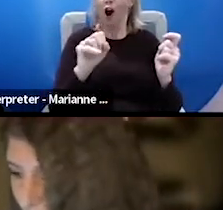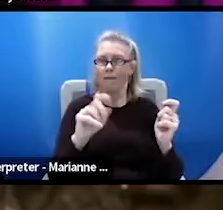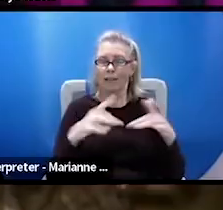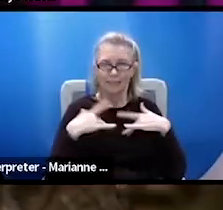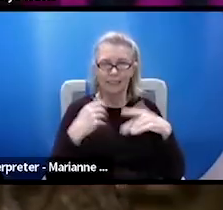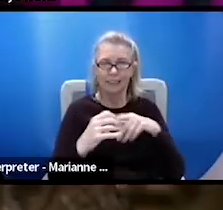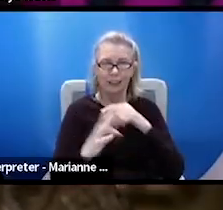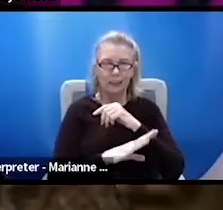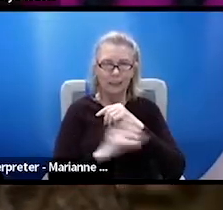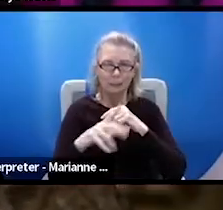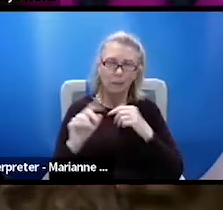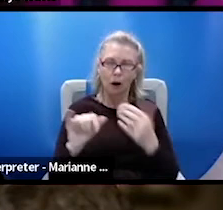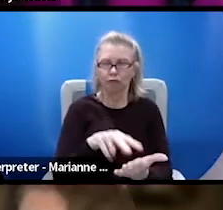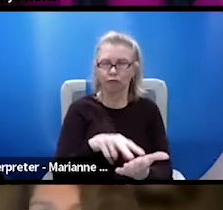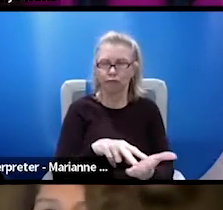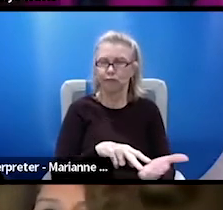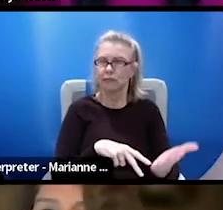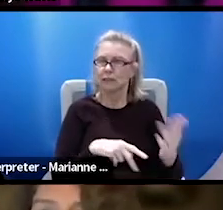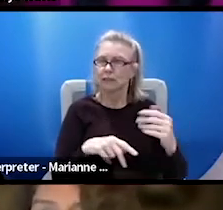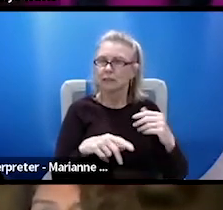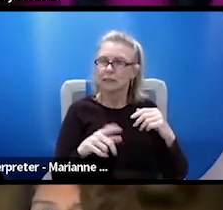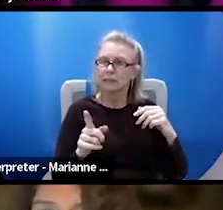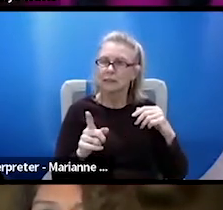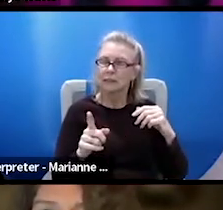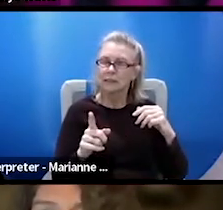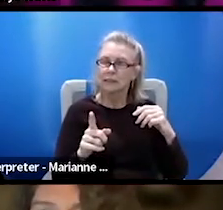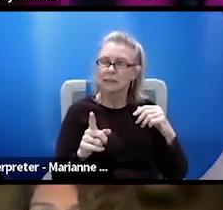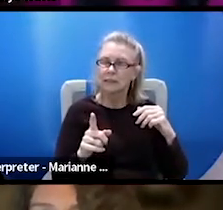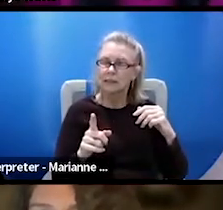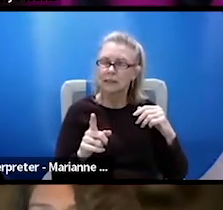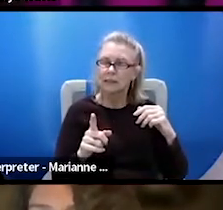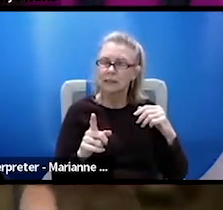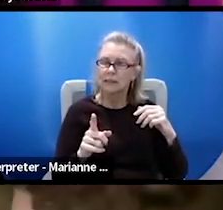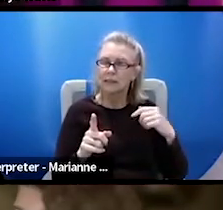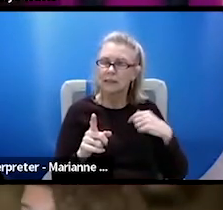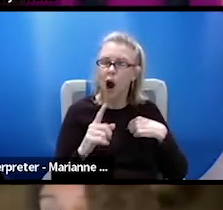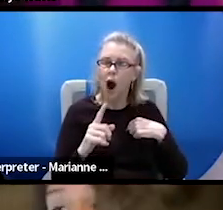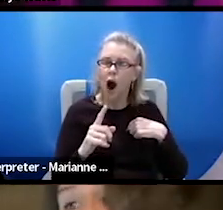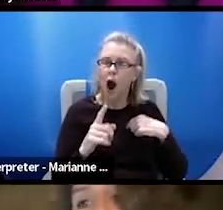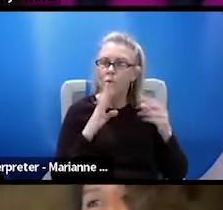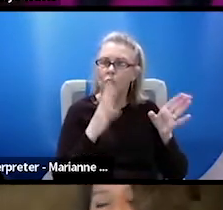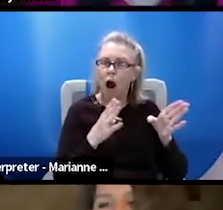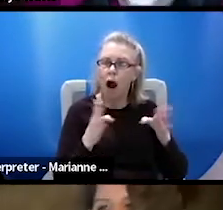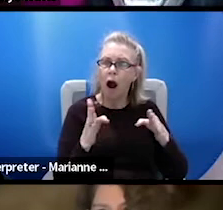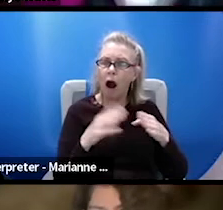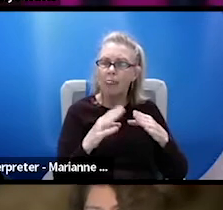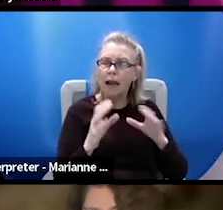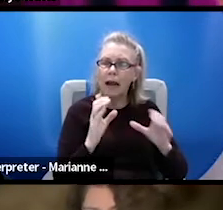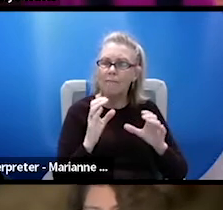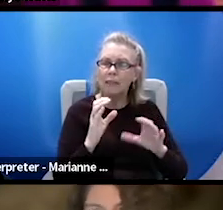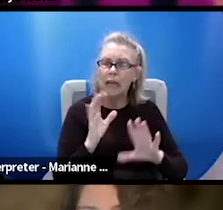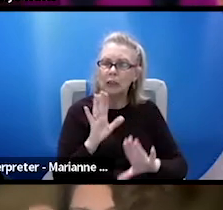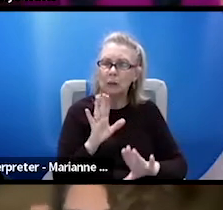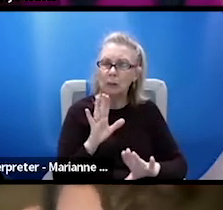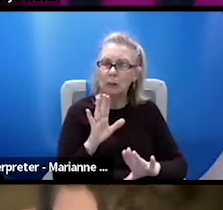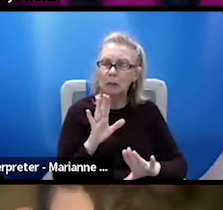slide. Emily J., we actually have to start moving to the conversation. Oh my God, I told you I would do this.